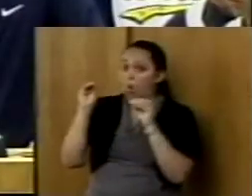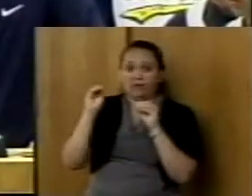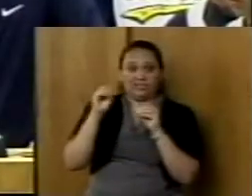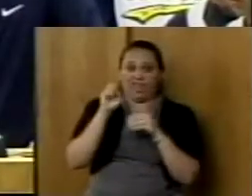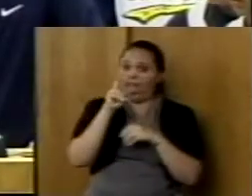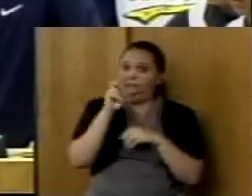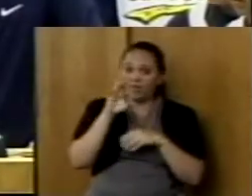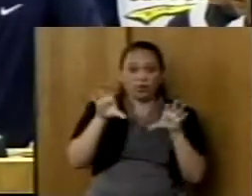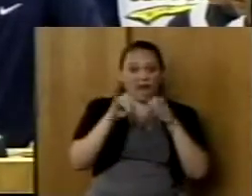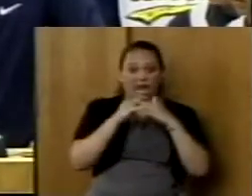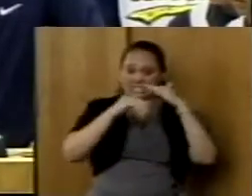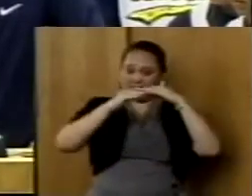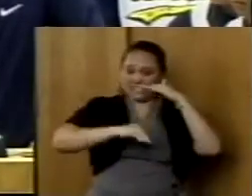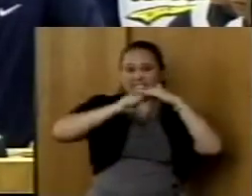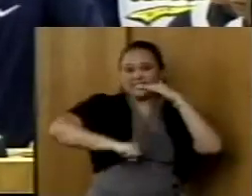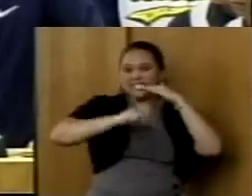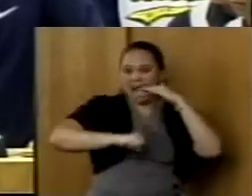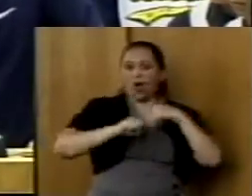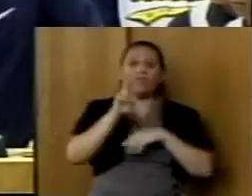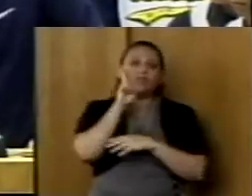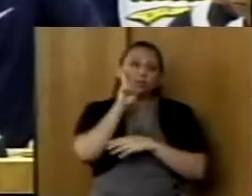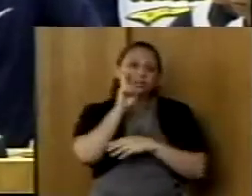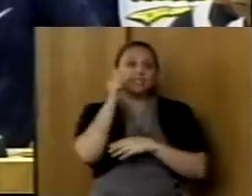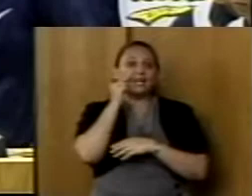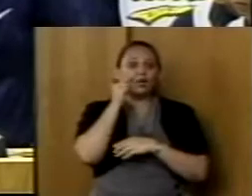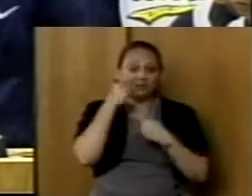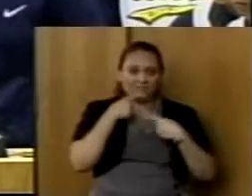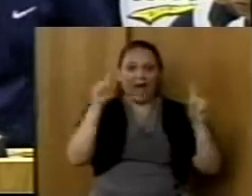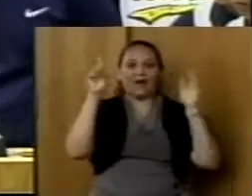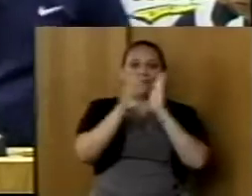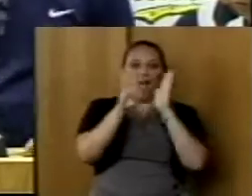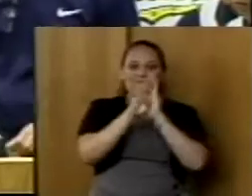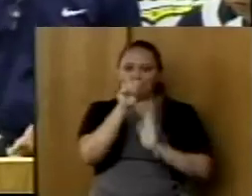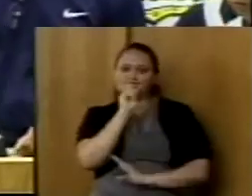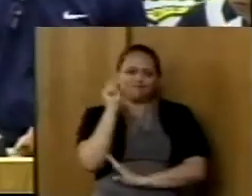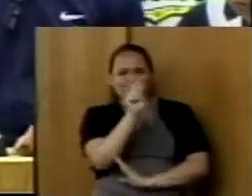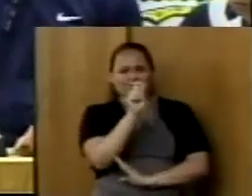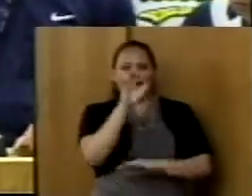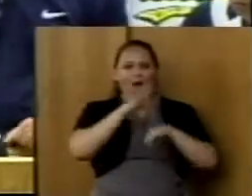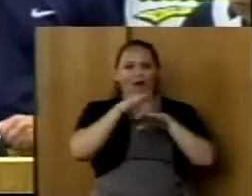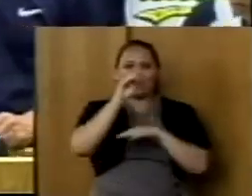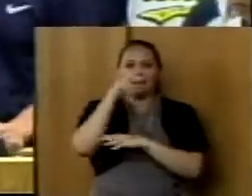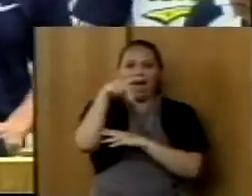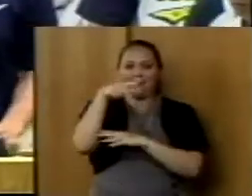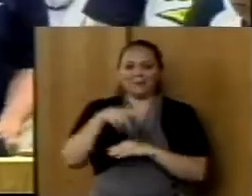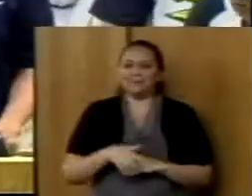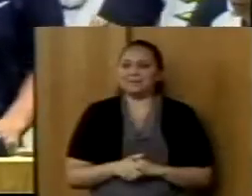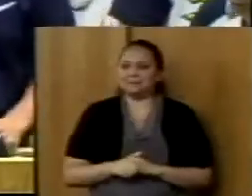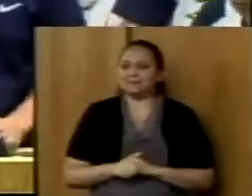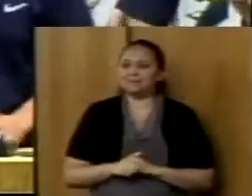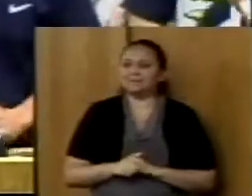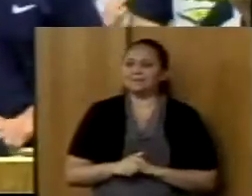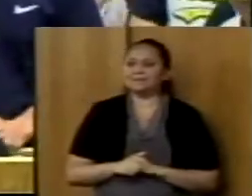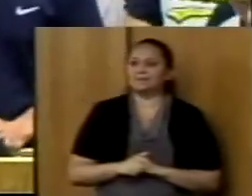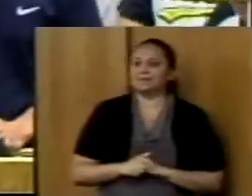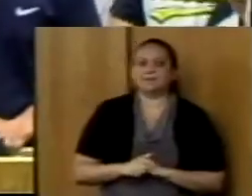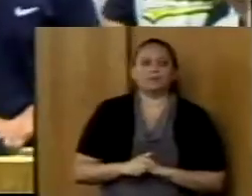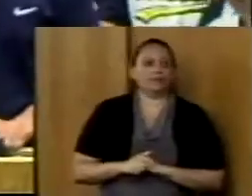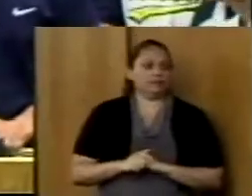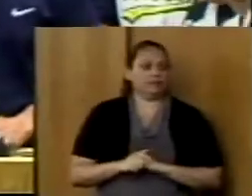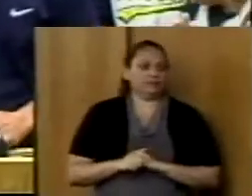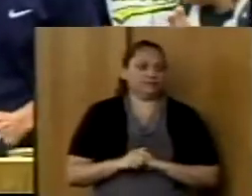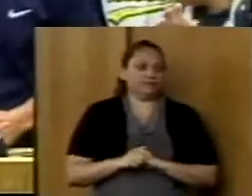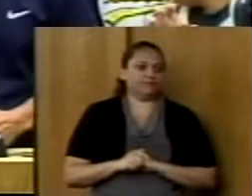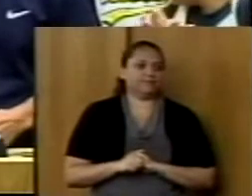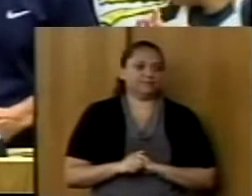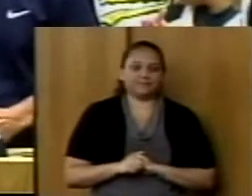Houston, south of San Antonio. Brownsville is on the map. Thank you so very much. Coach, if you want